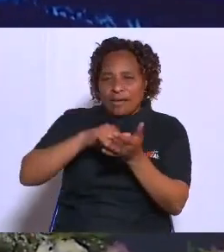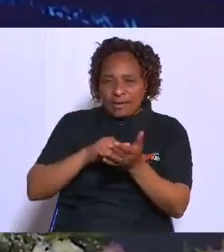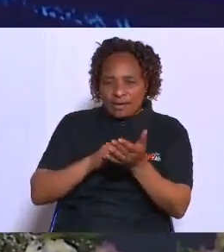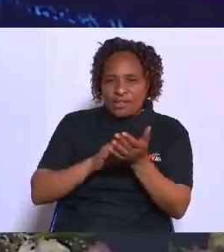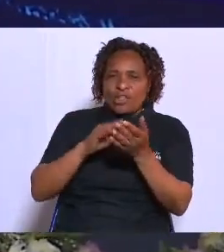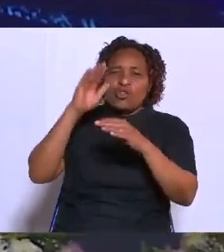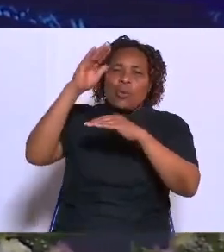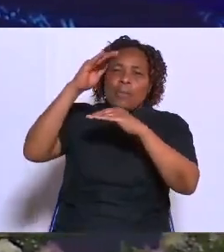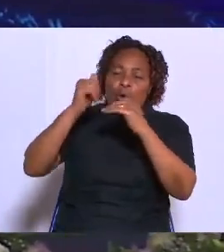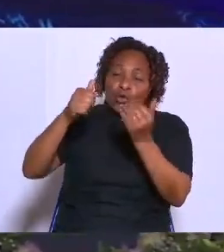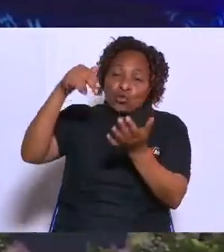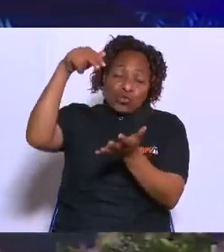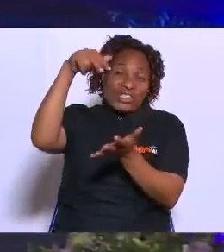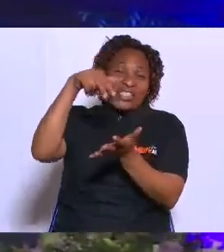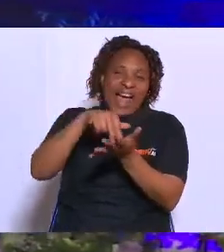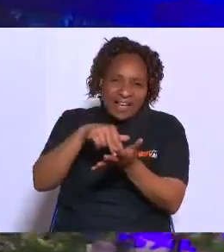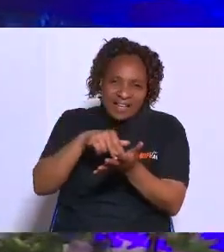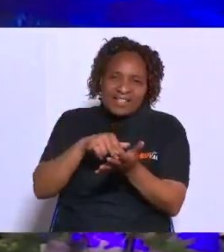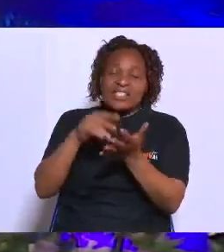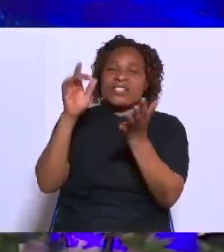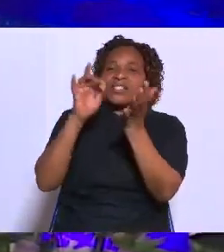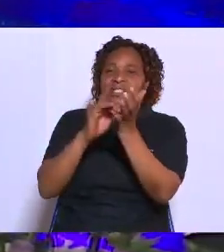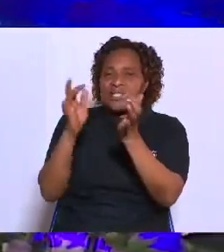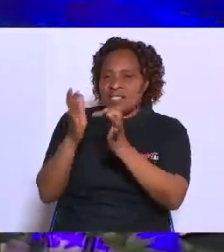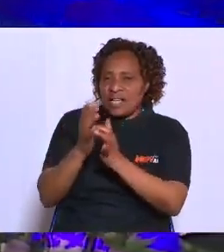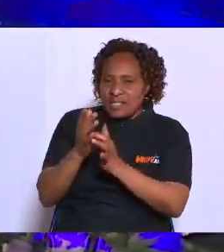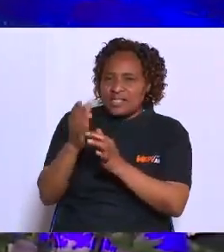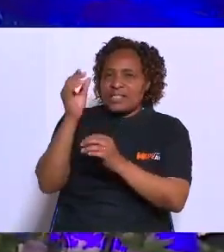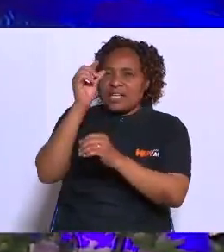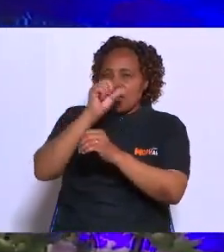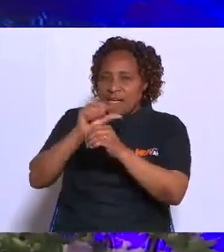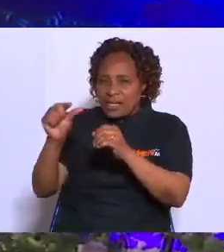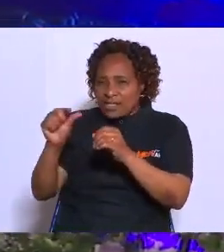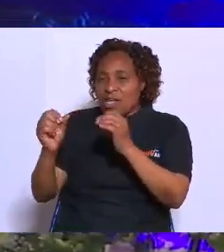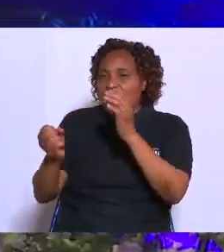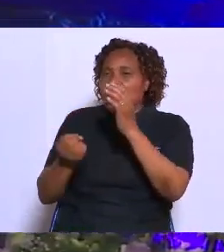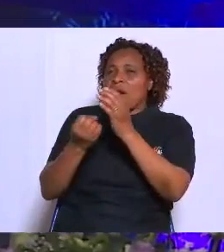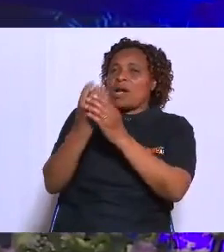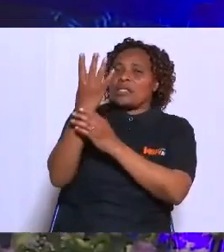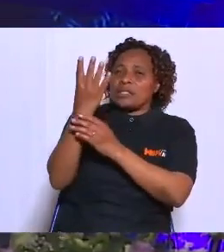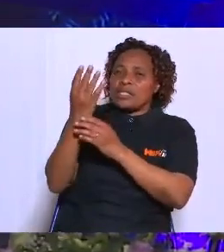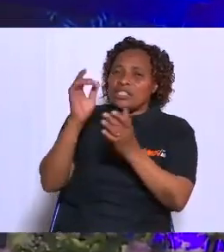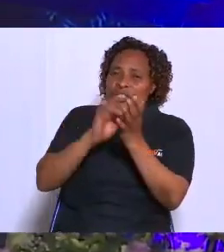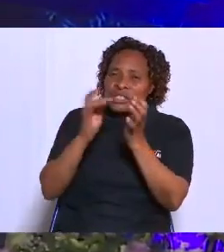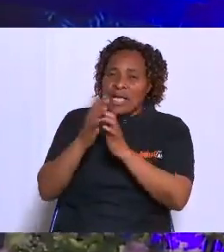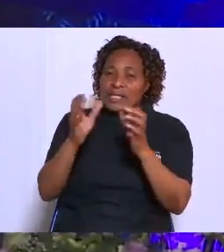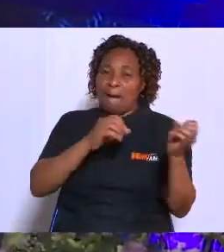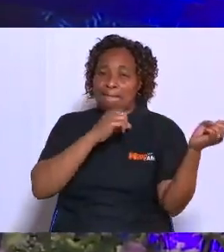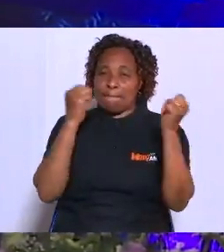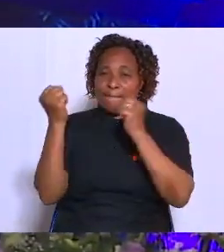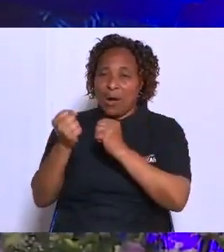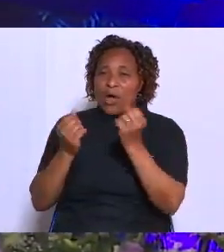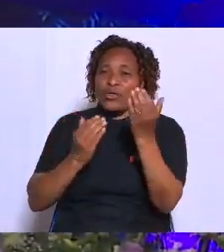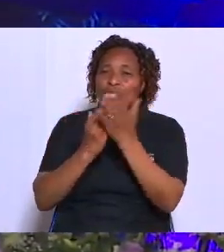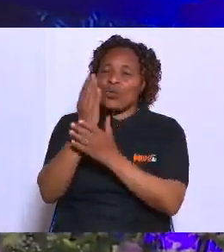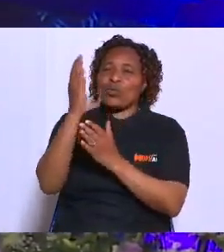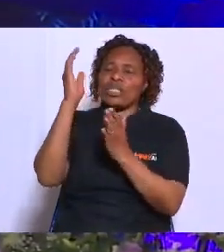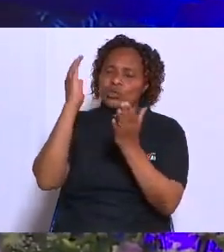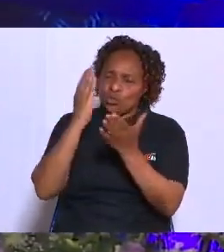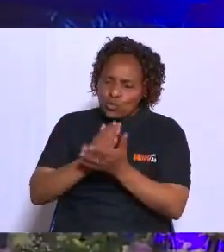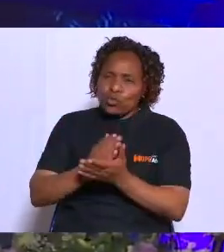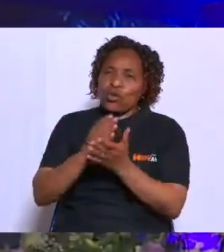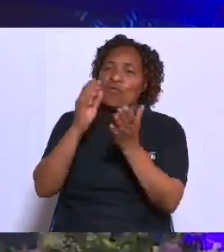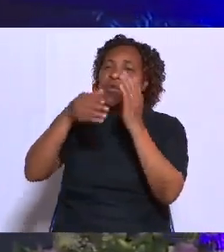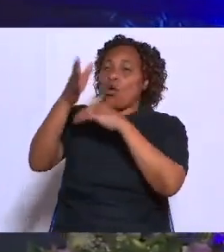be called to stand in Jesus Grace by Jesus power for the truth of God's word